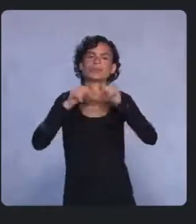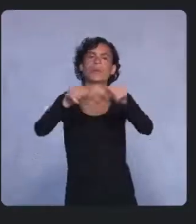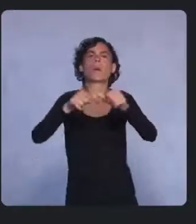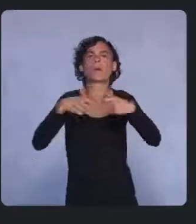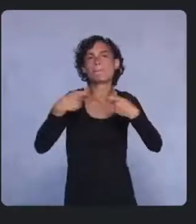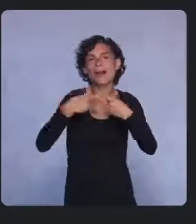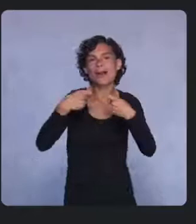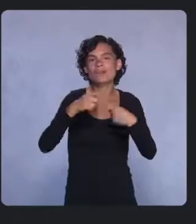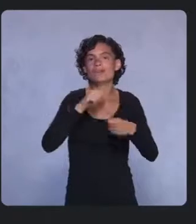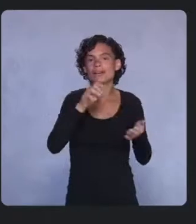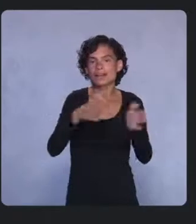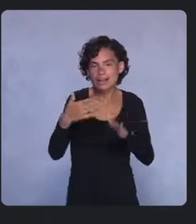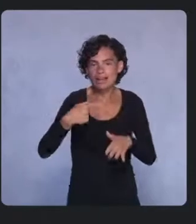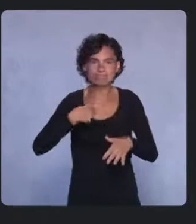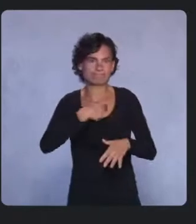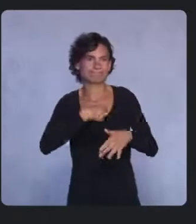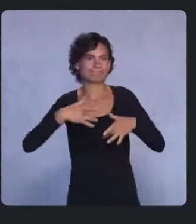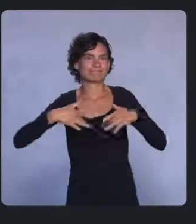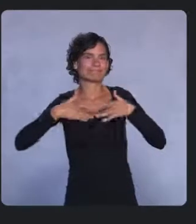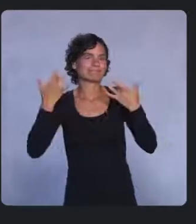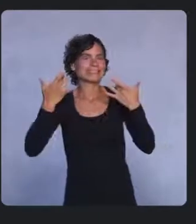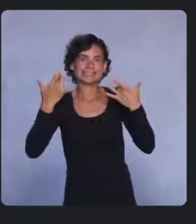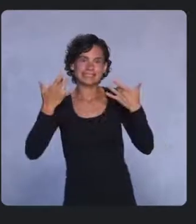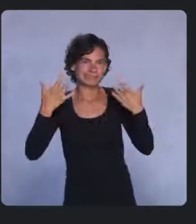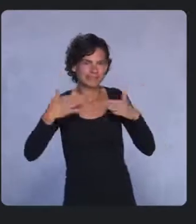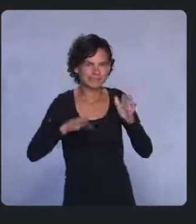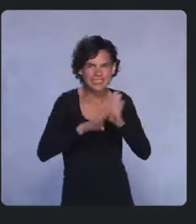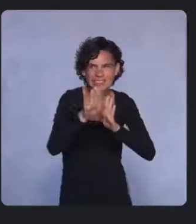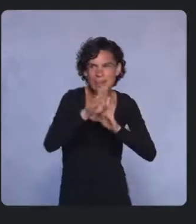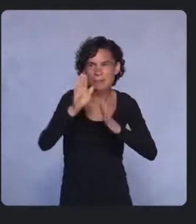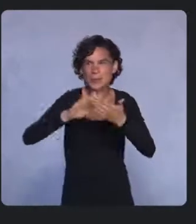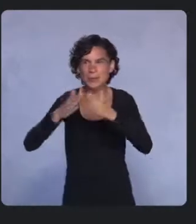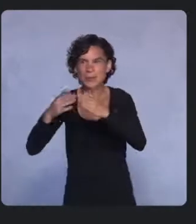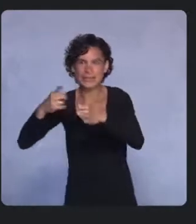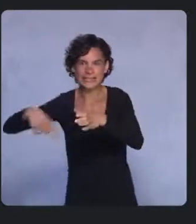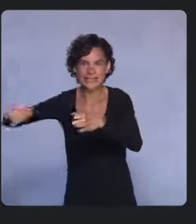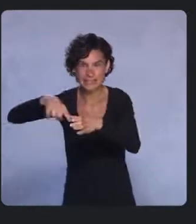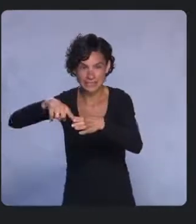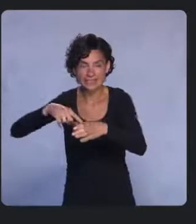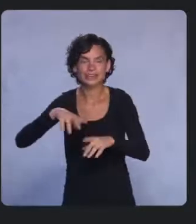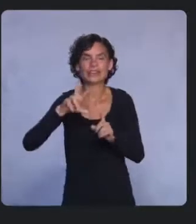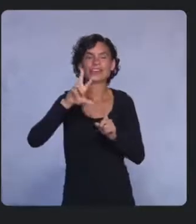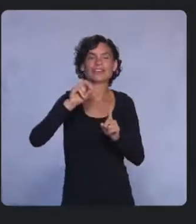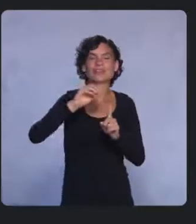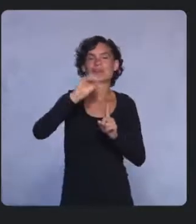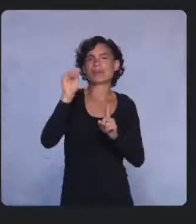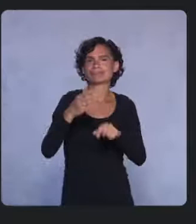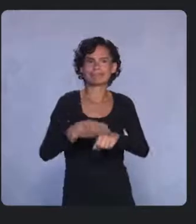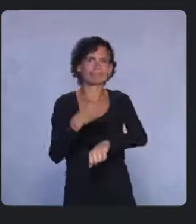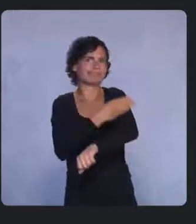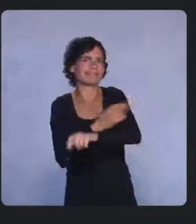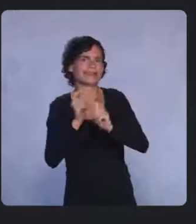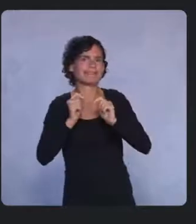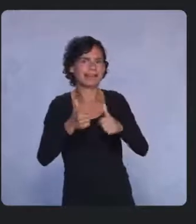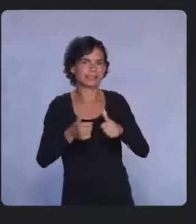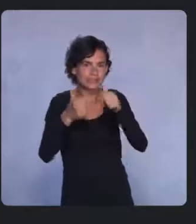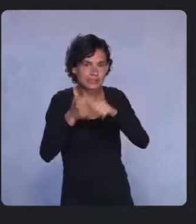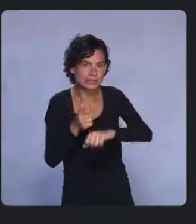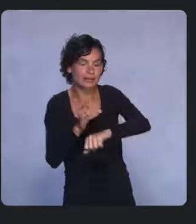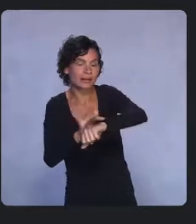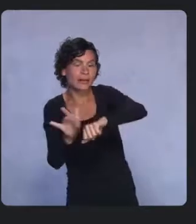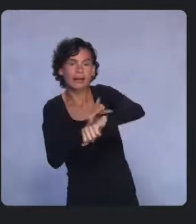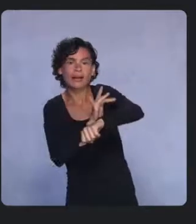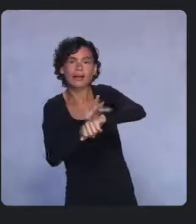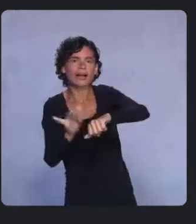community. Working together, we've made apps start up to 30% faster, and animations and transitions are super